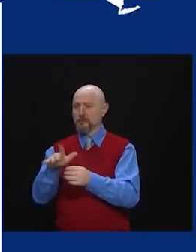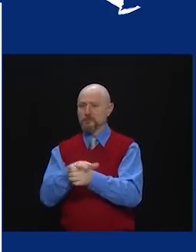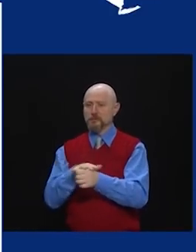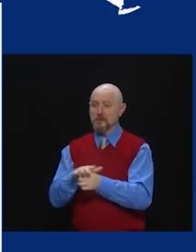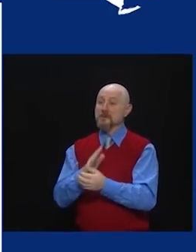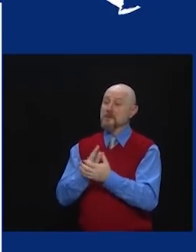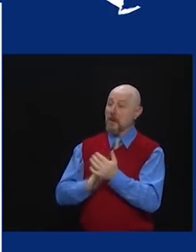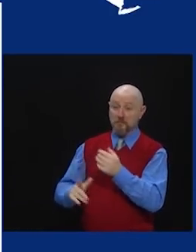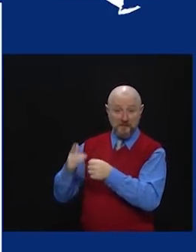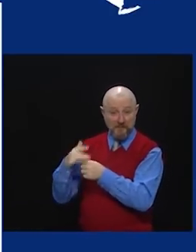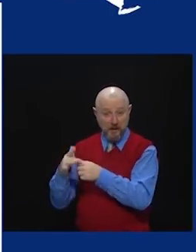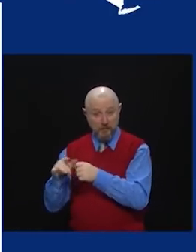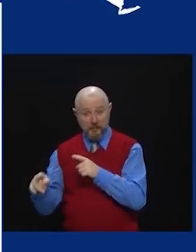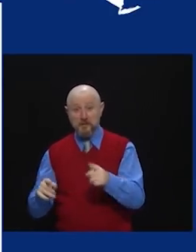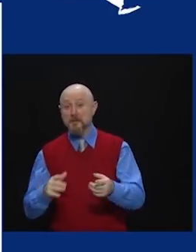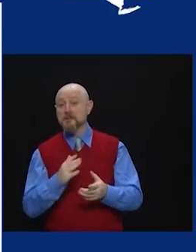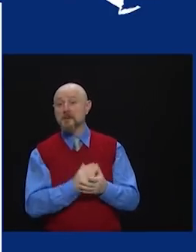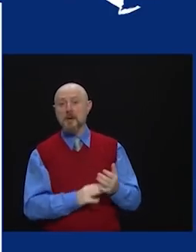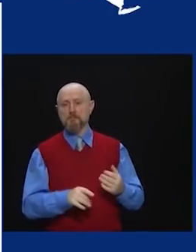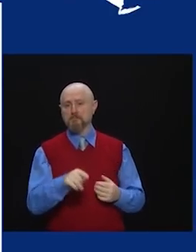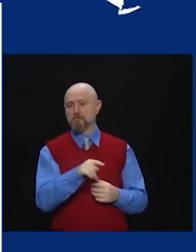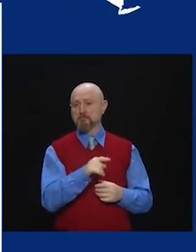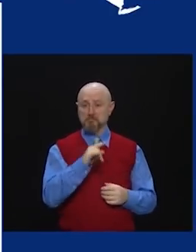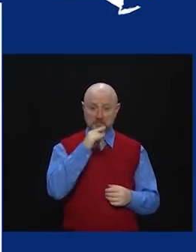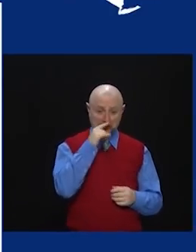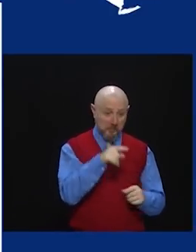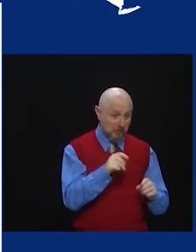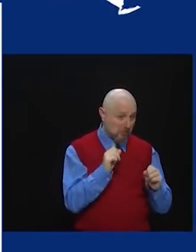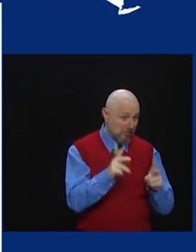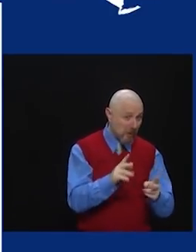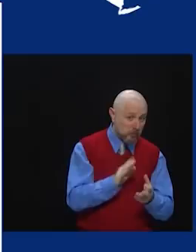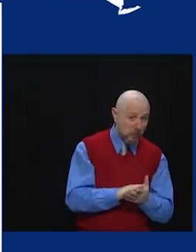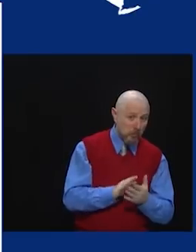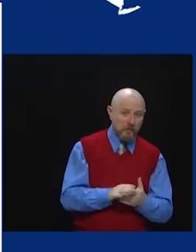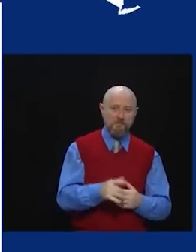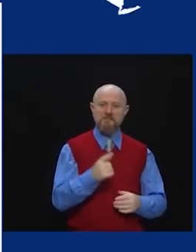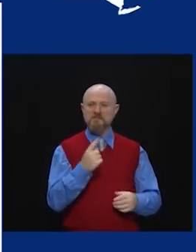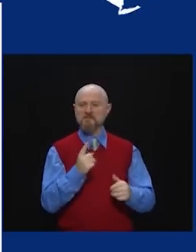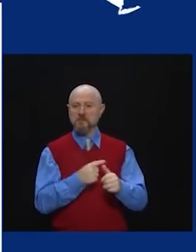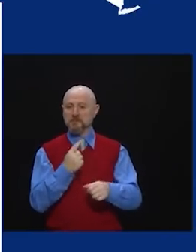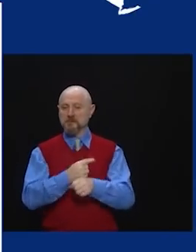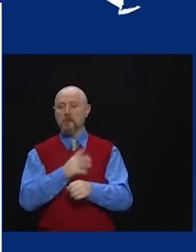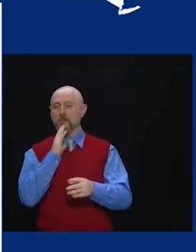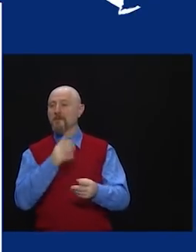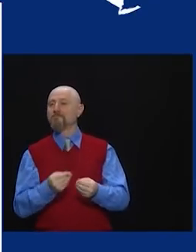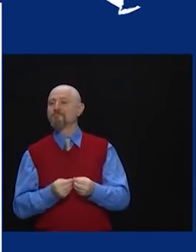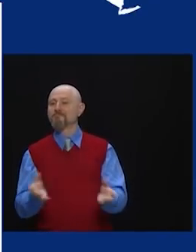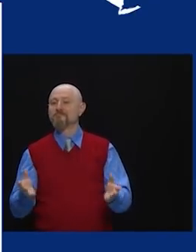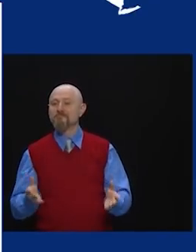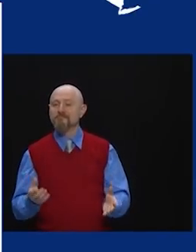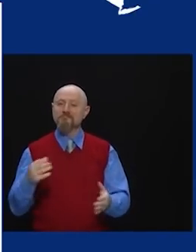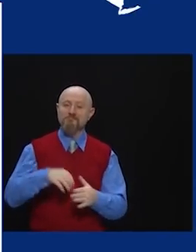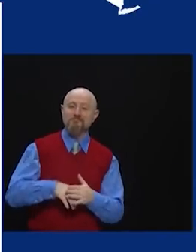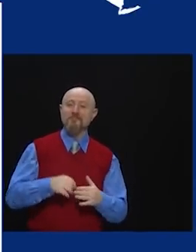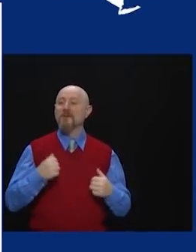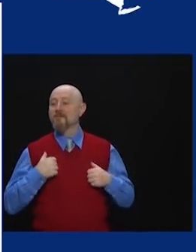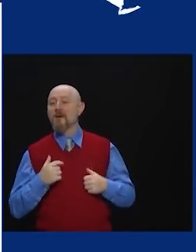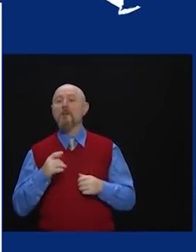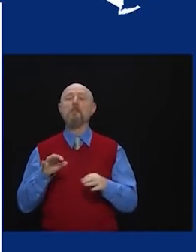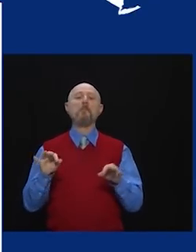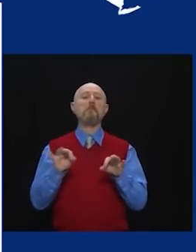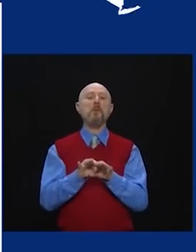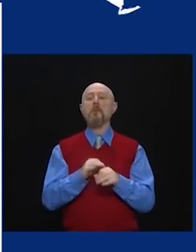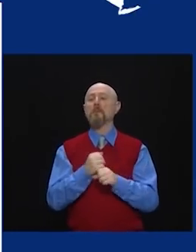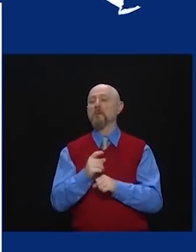of, the day they return, your children return to school. And what's really important is that we want to make sure we have enough supply. So